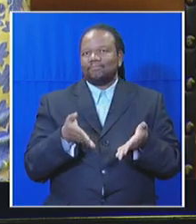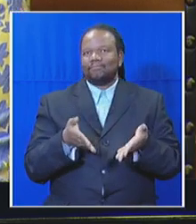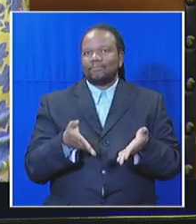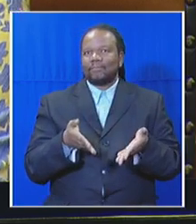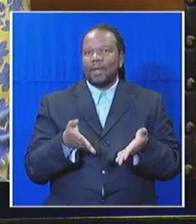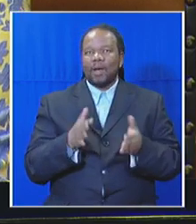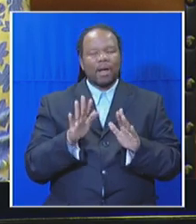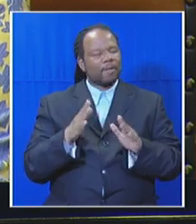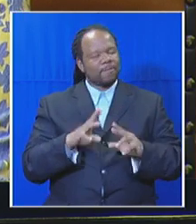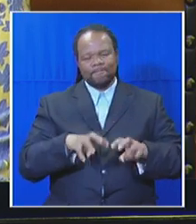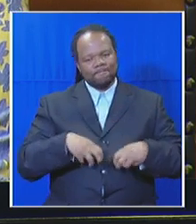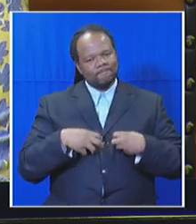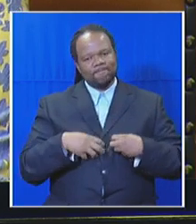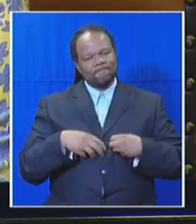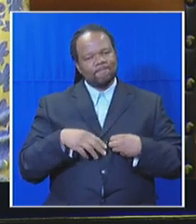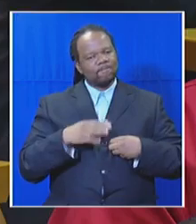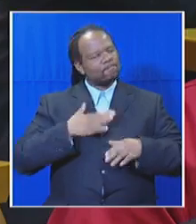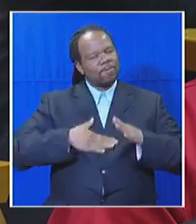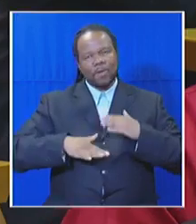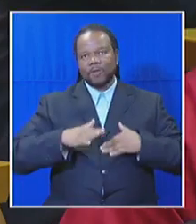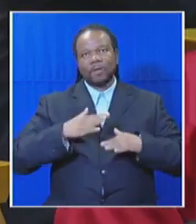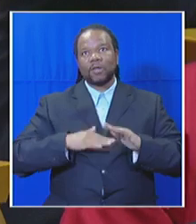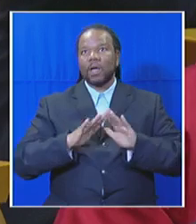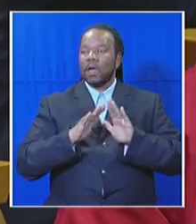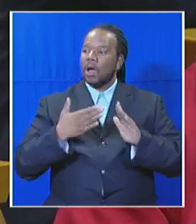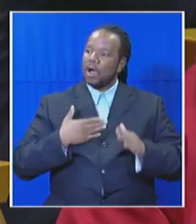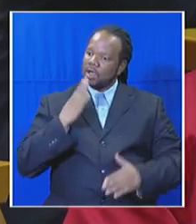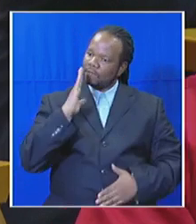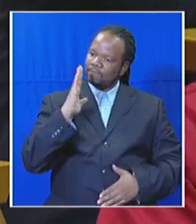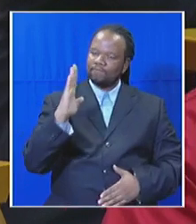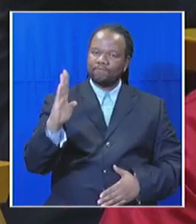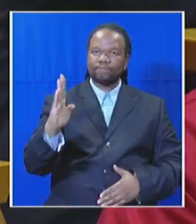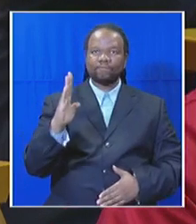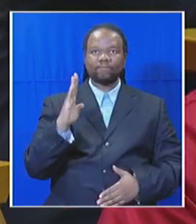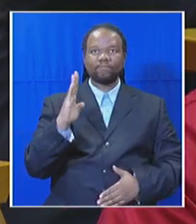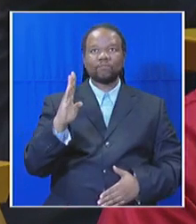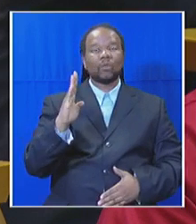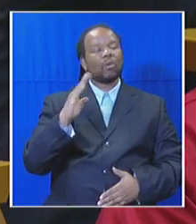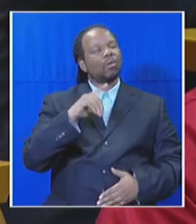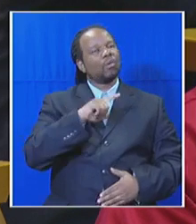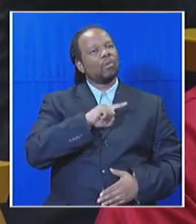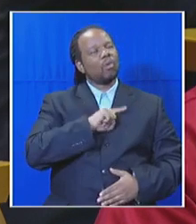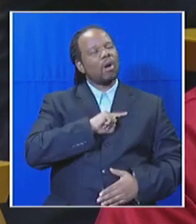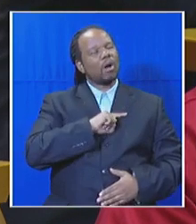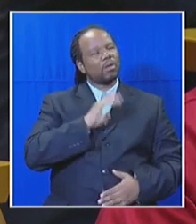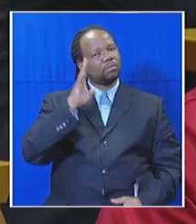with patient and you. they've given you We're with you, Honorable the Speaker. attention that We you want, seek. we're rising to ask